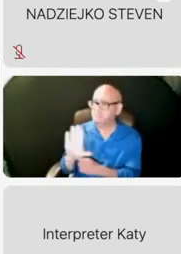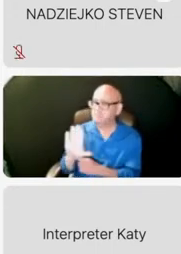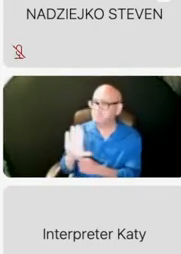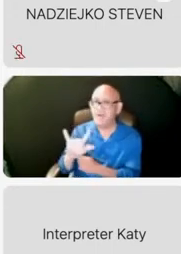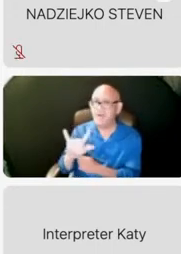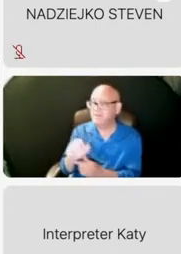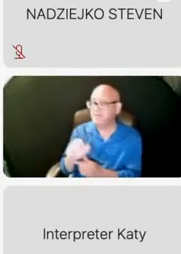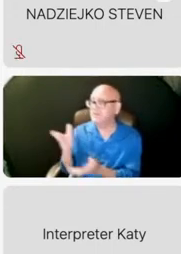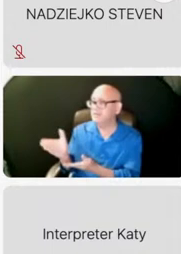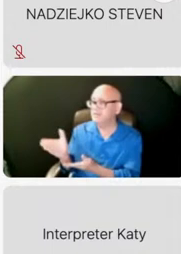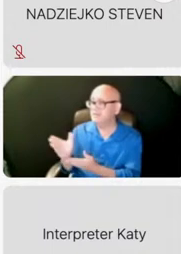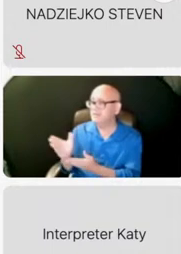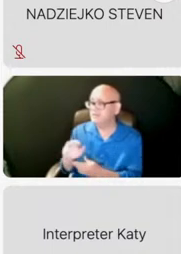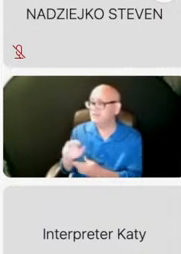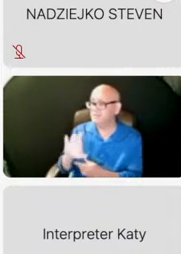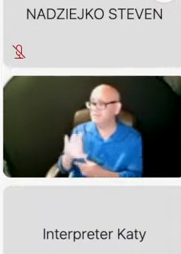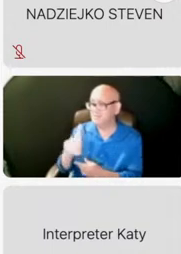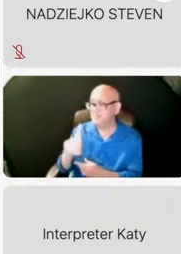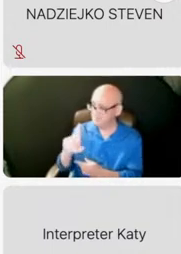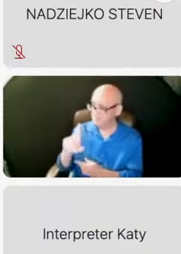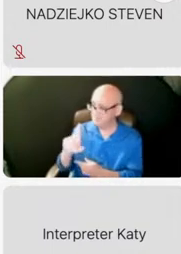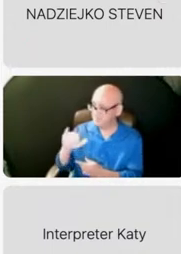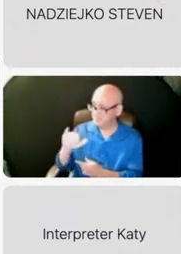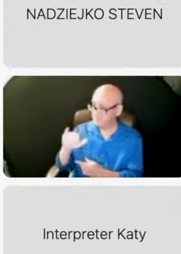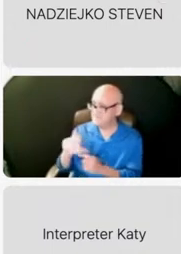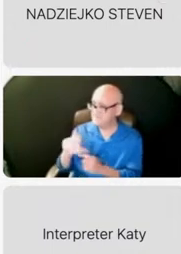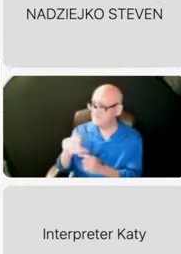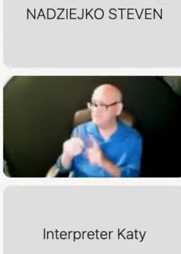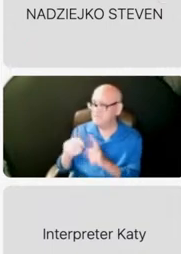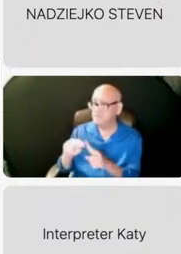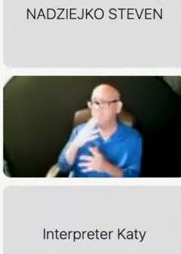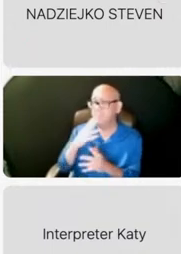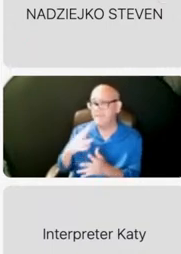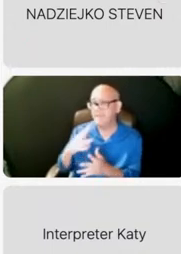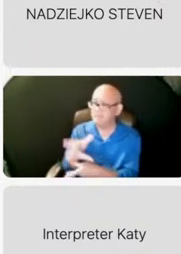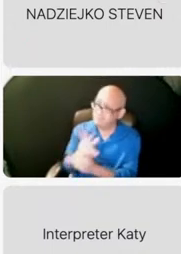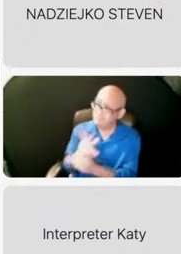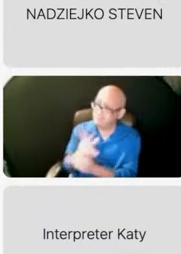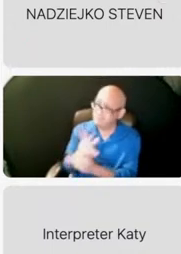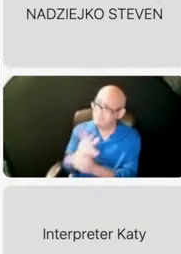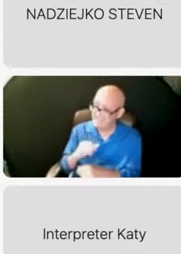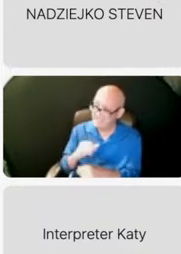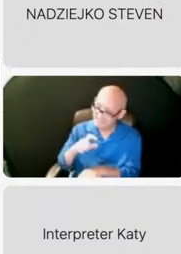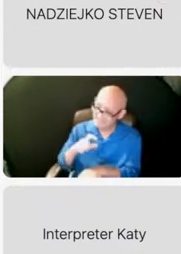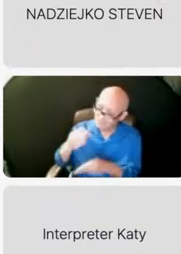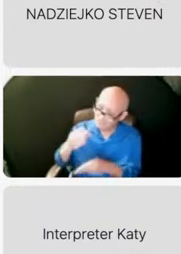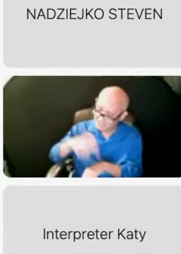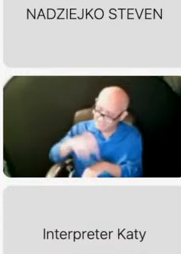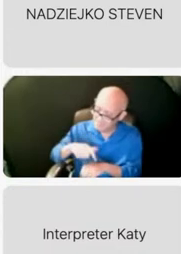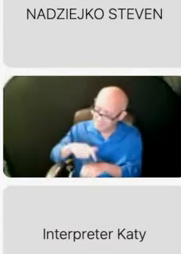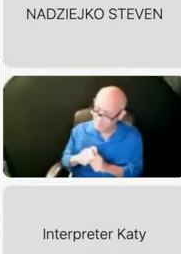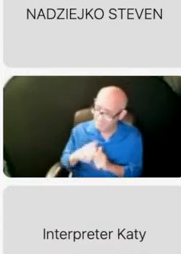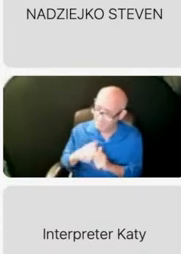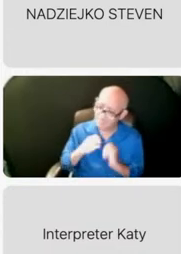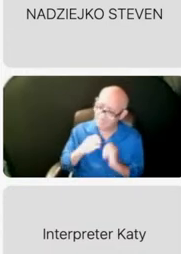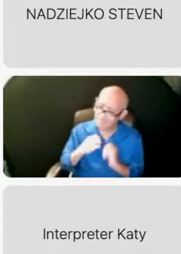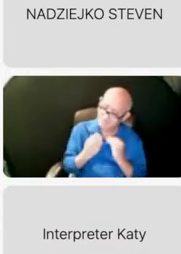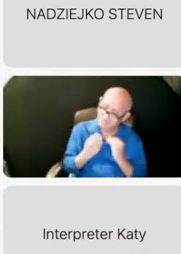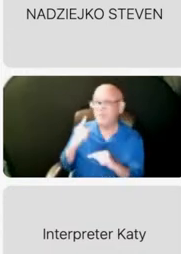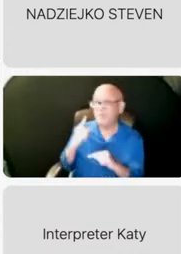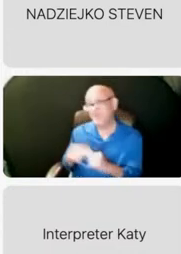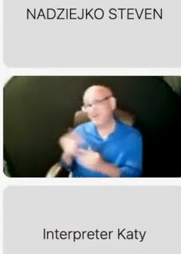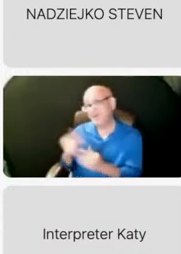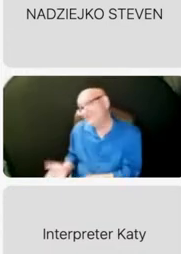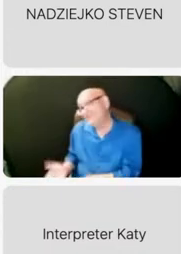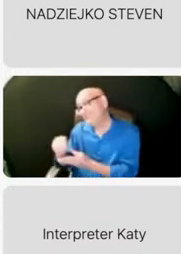mr simpson thank you so much for lending us your daughter for doing for the short time and melissa and she's here today so